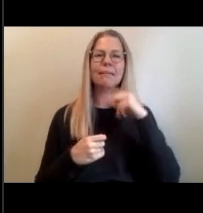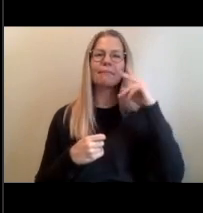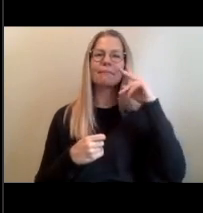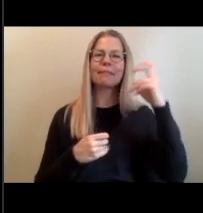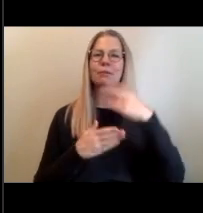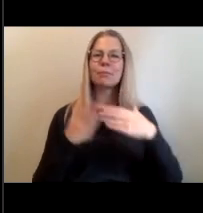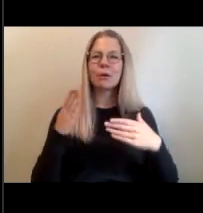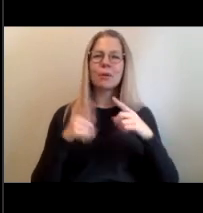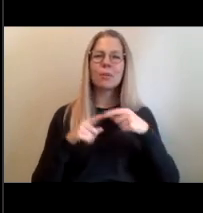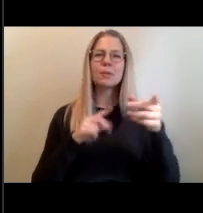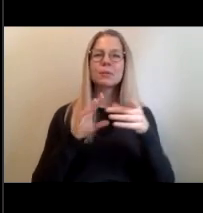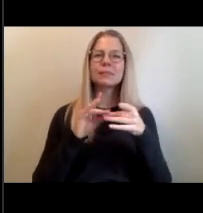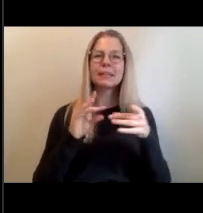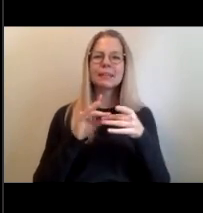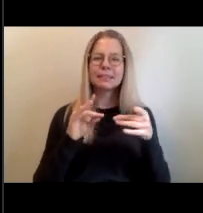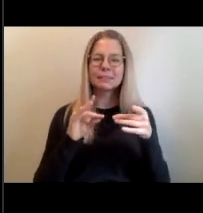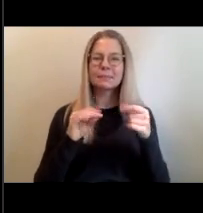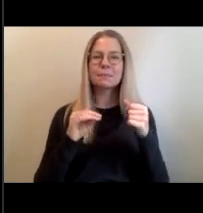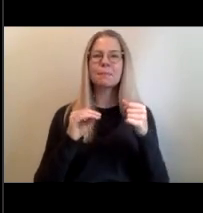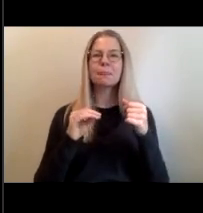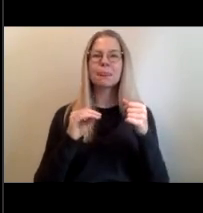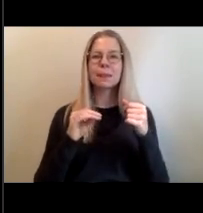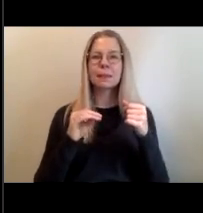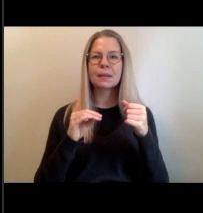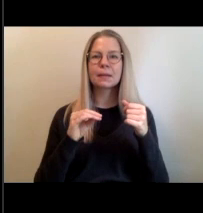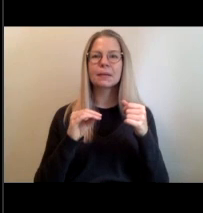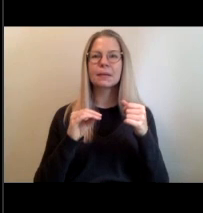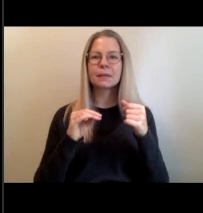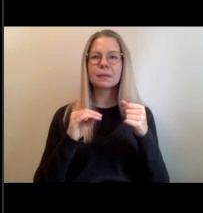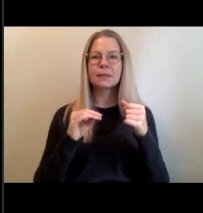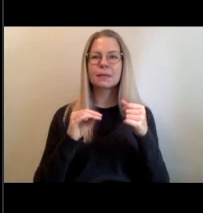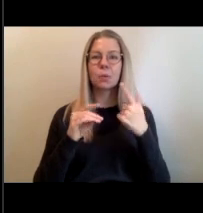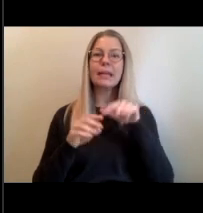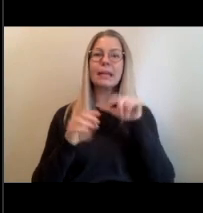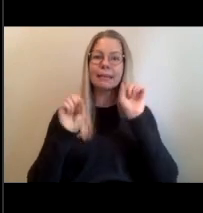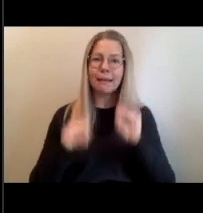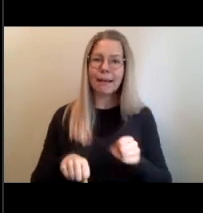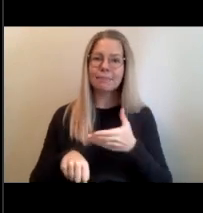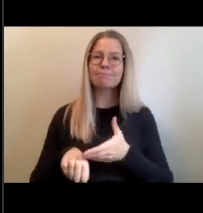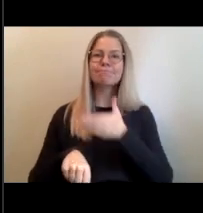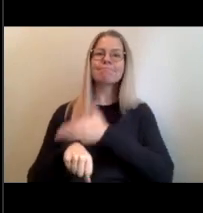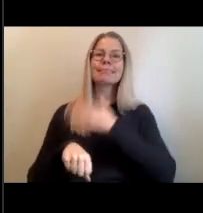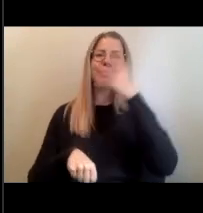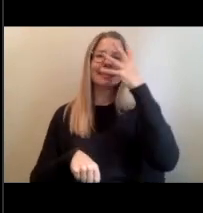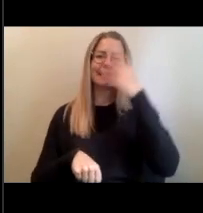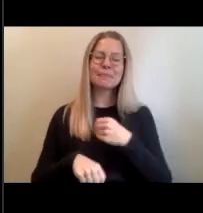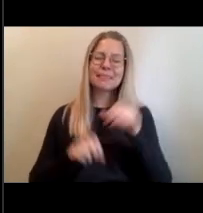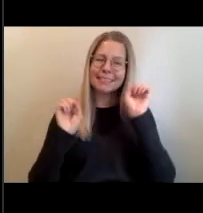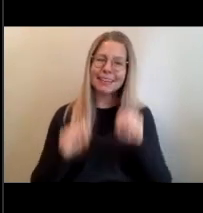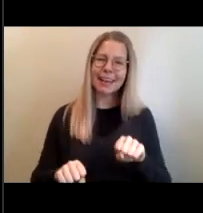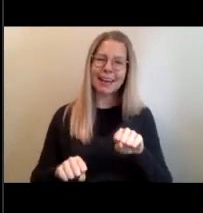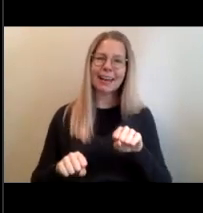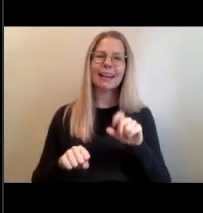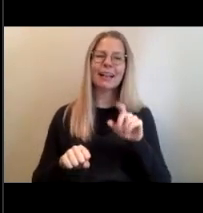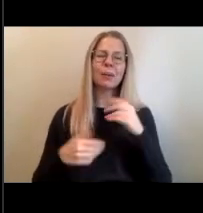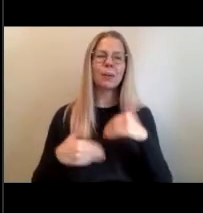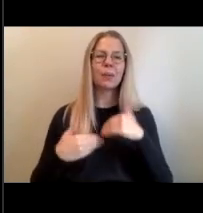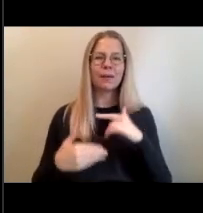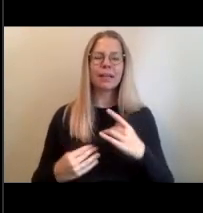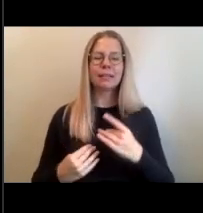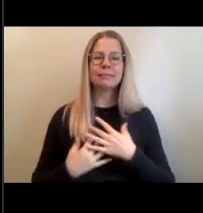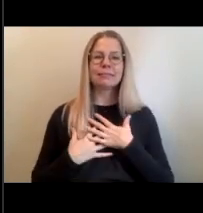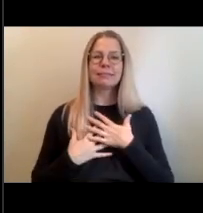when you said we can help our sleep problems, that made me so happy. I feel like that is, I feel